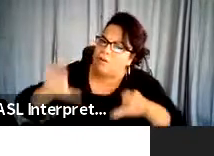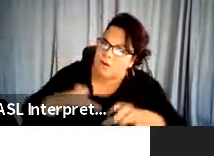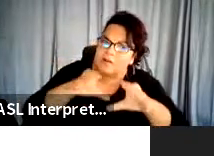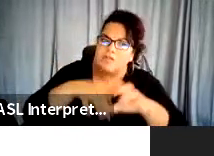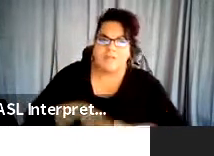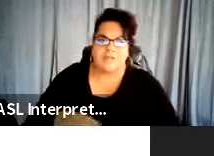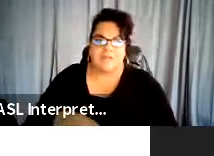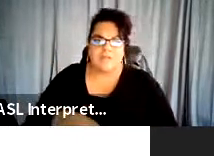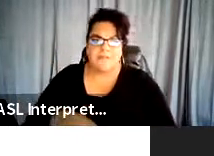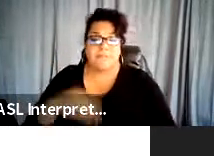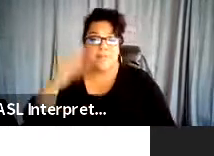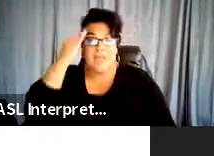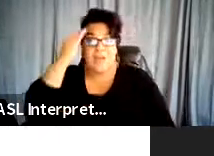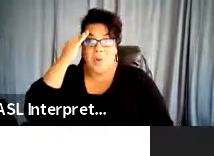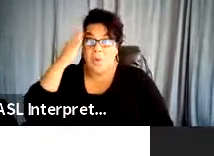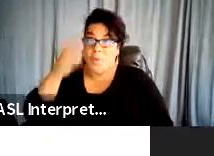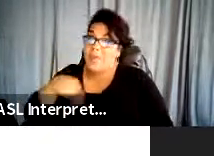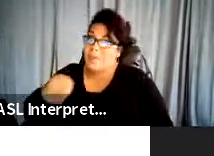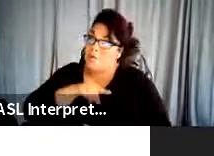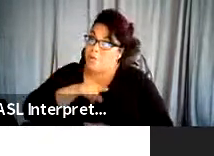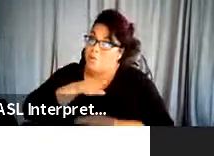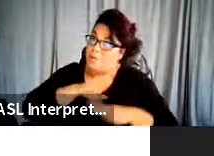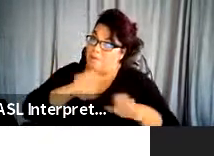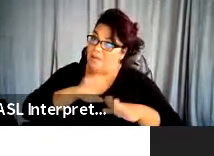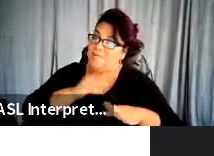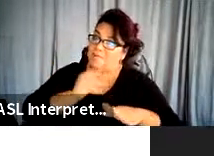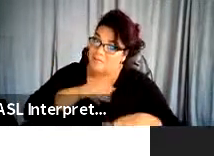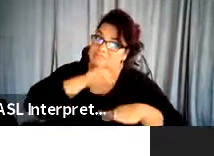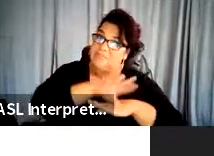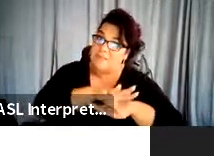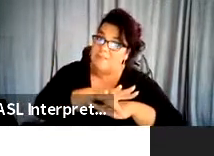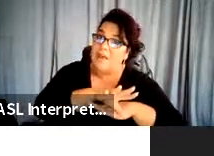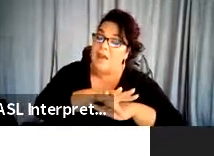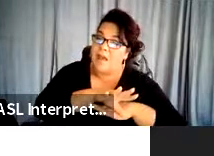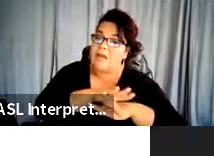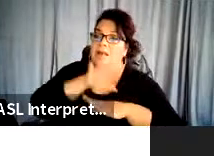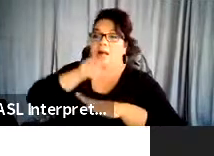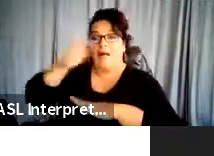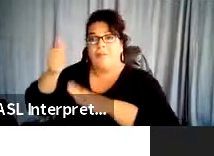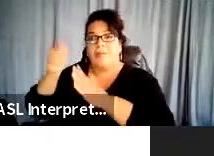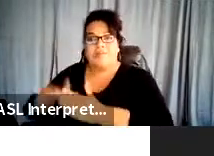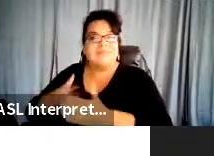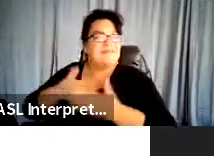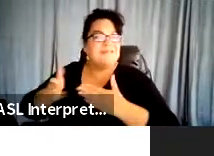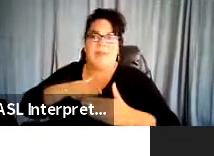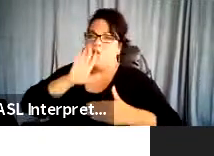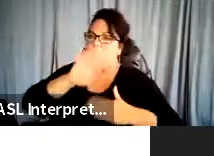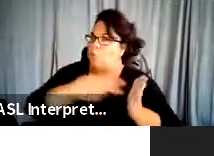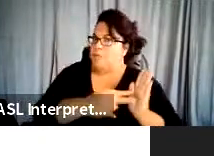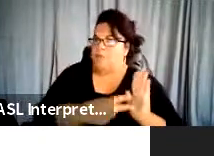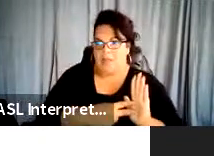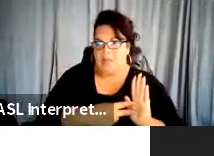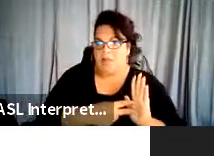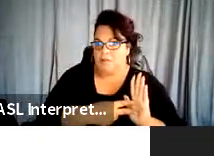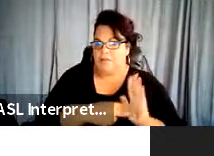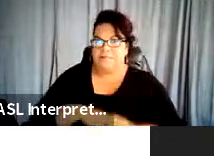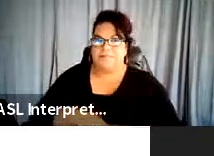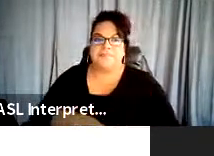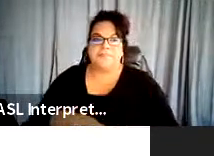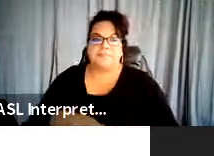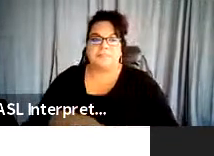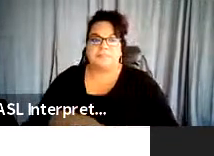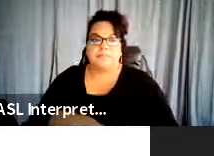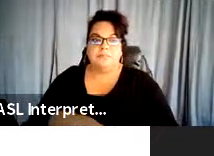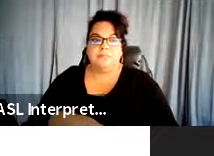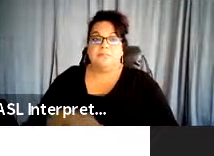they may have an effect on others, regardless of your original intent. A safe and